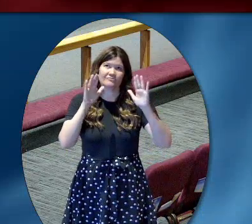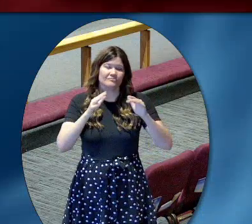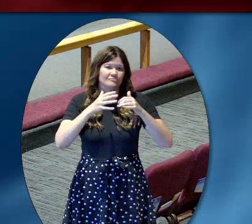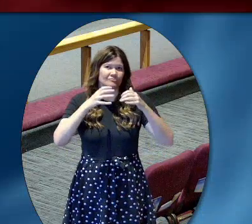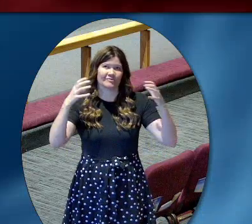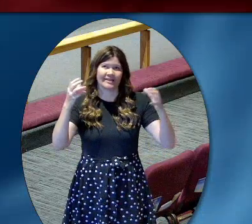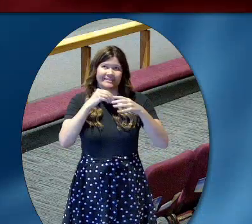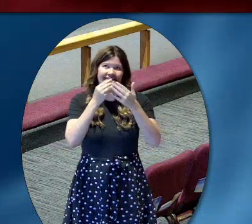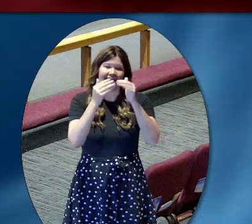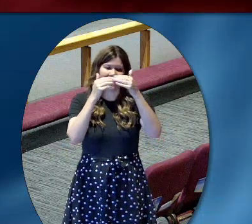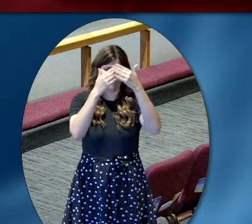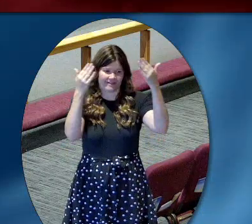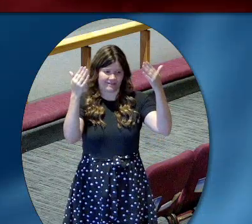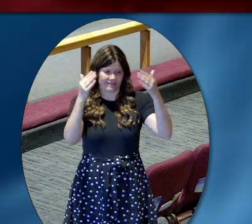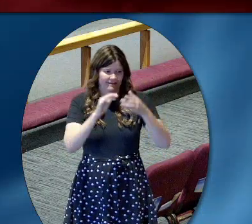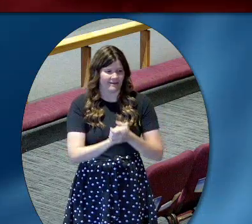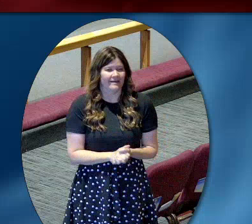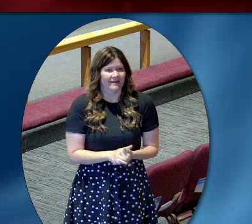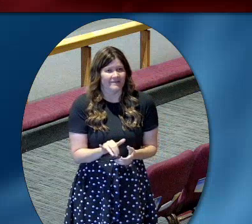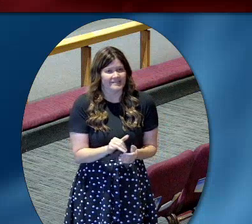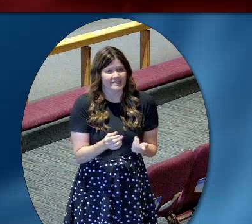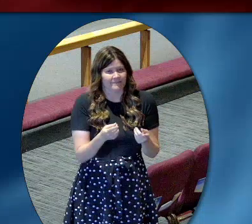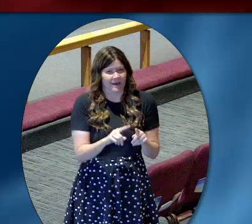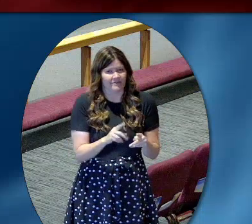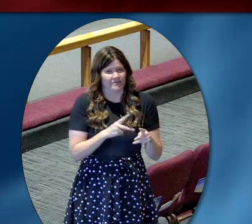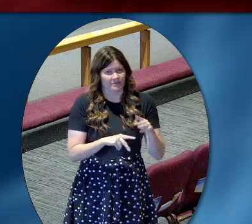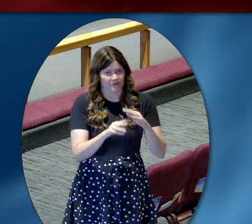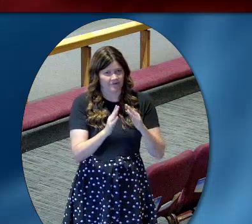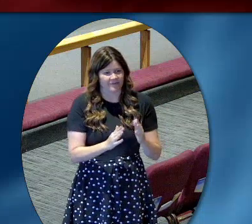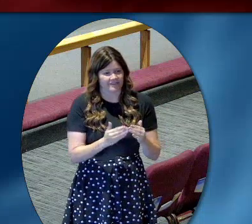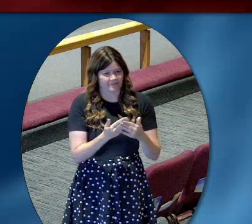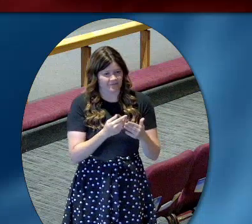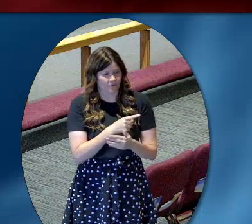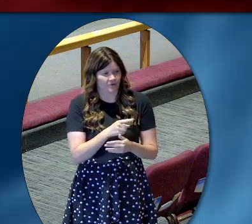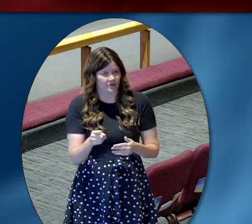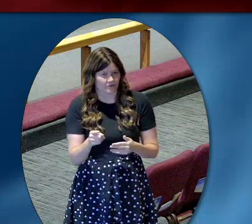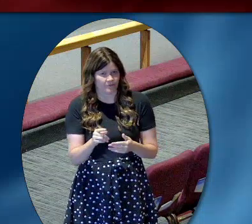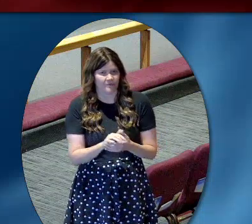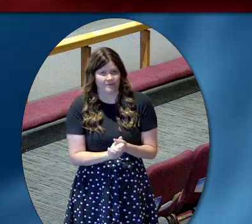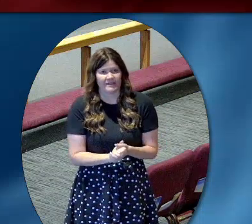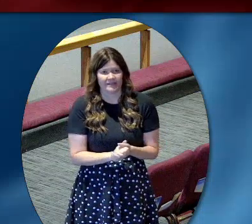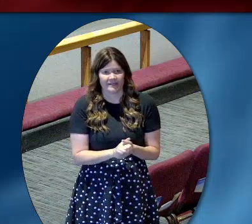the prophets who were before you." From Matthew chapter 5, Jesus says those words.